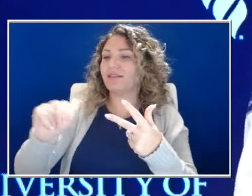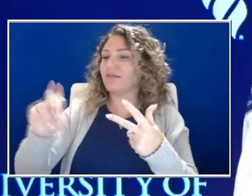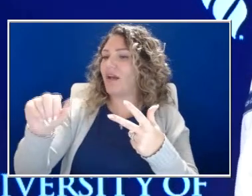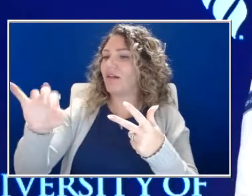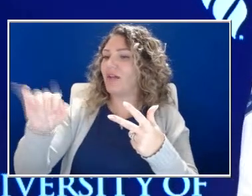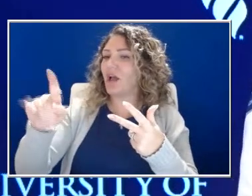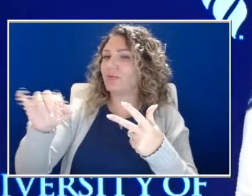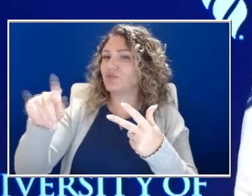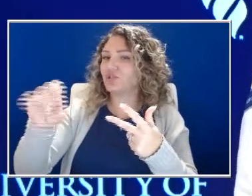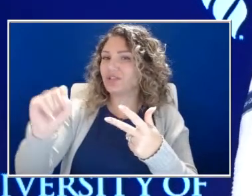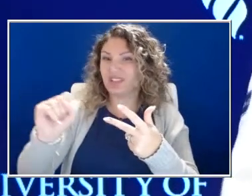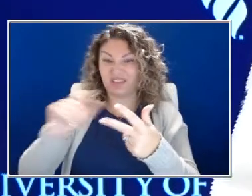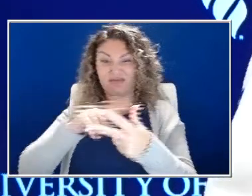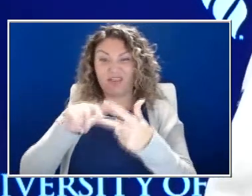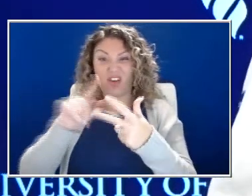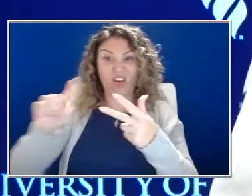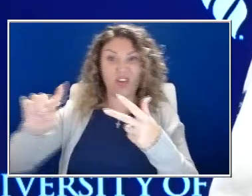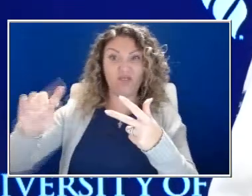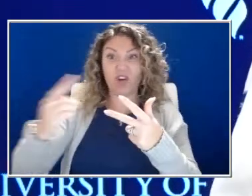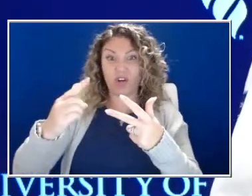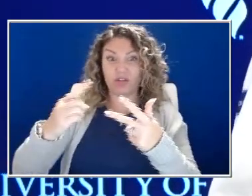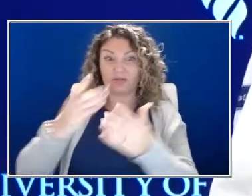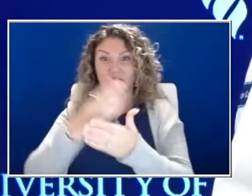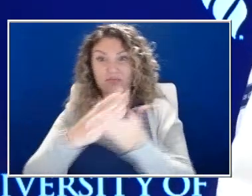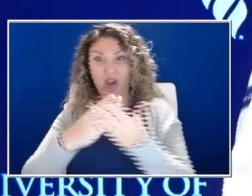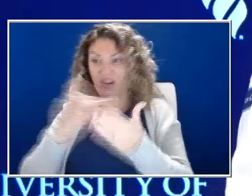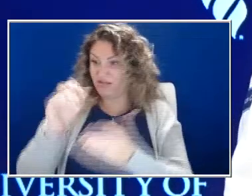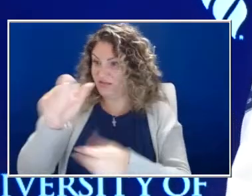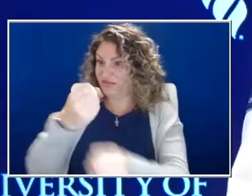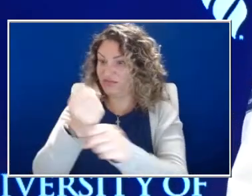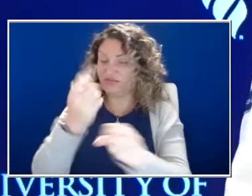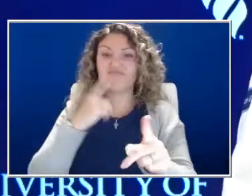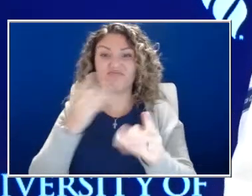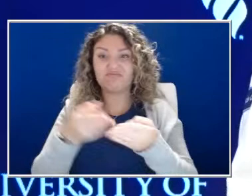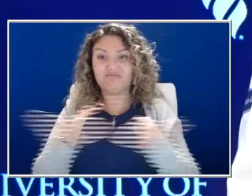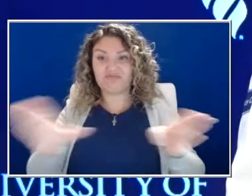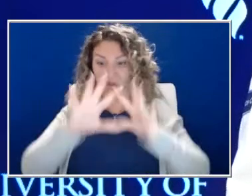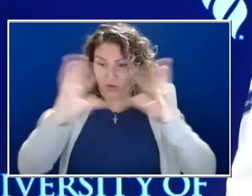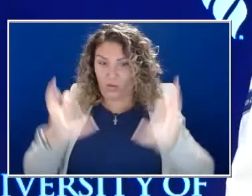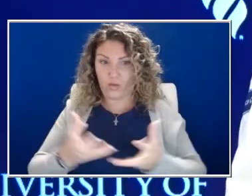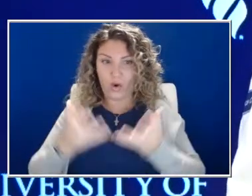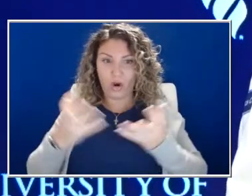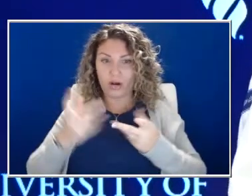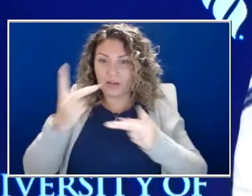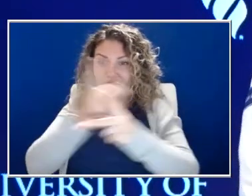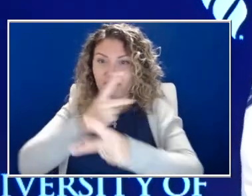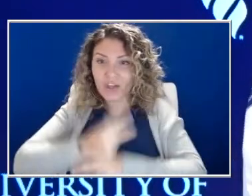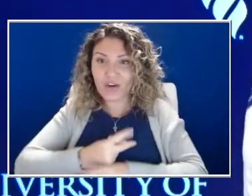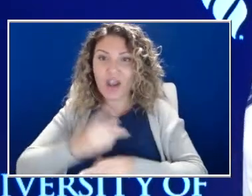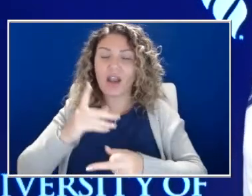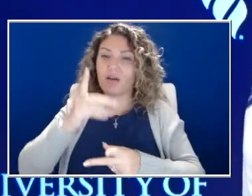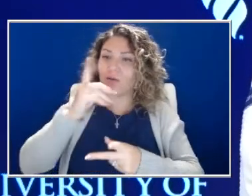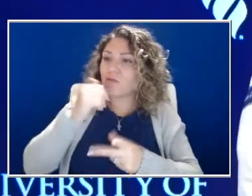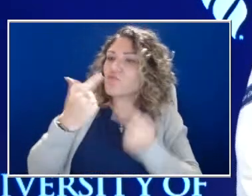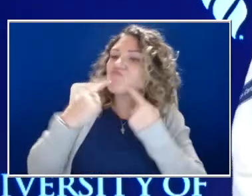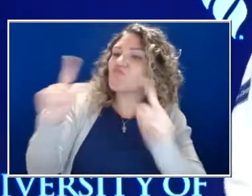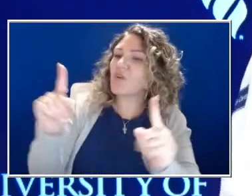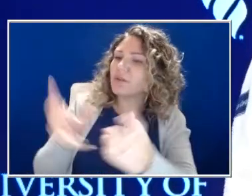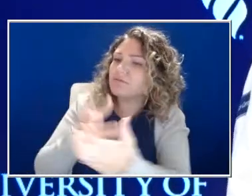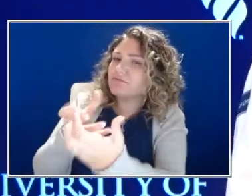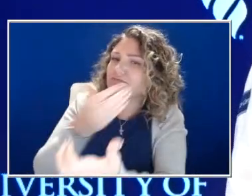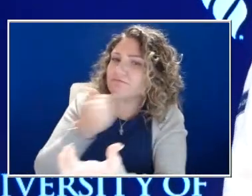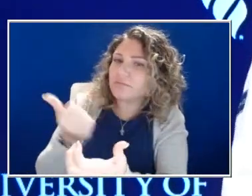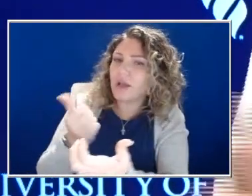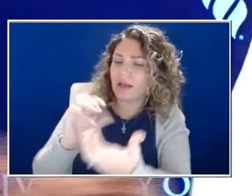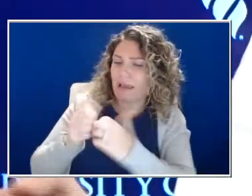cell therapy. So there are men and women in laboratories across the world community who are figuring out who it works in, why it works, how